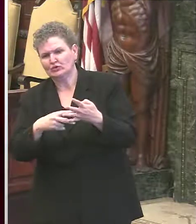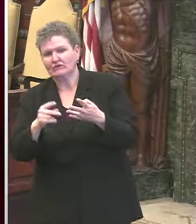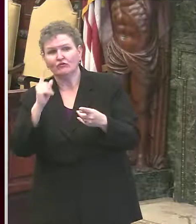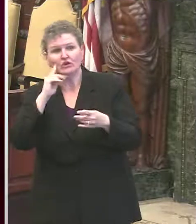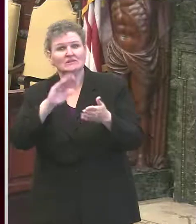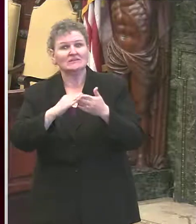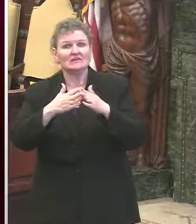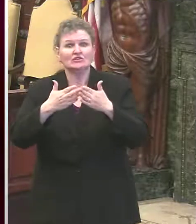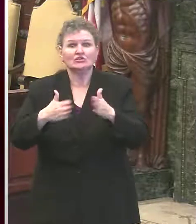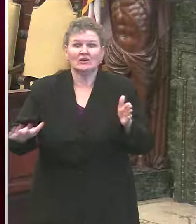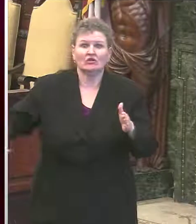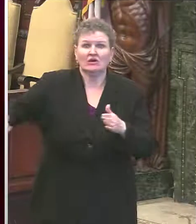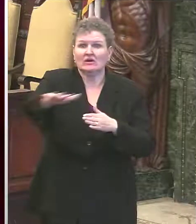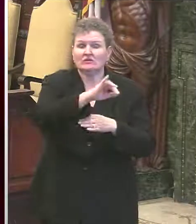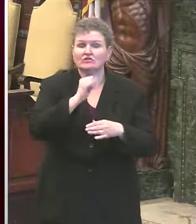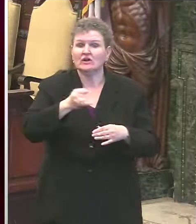guarantees.